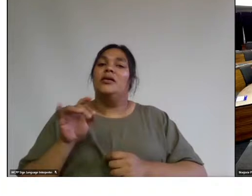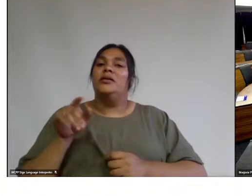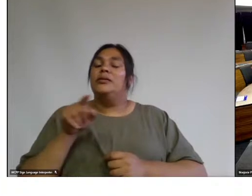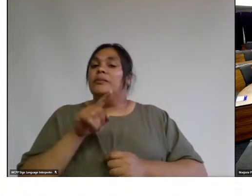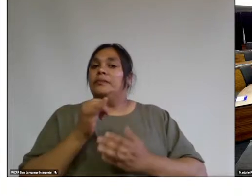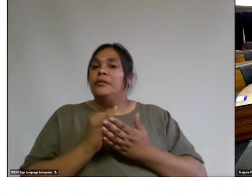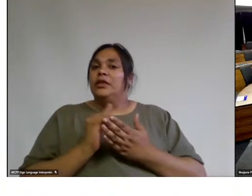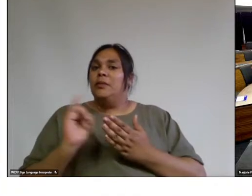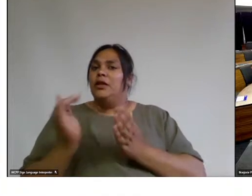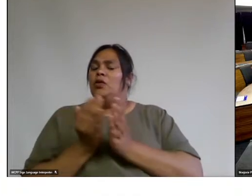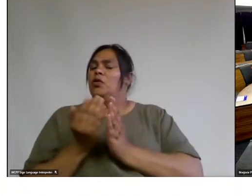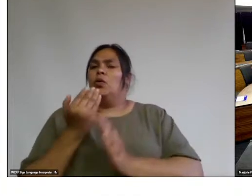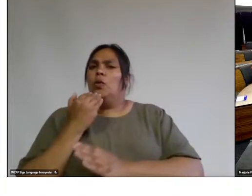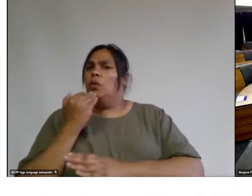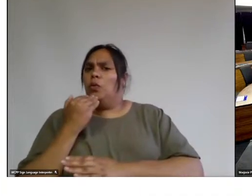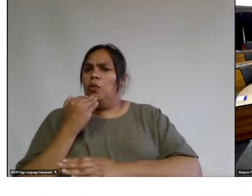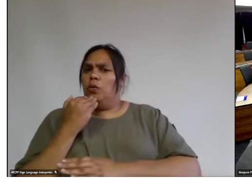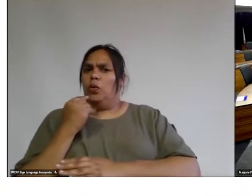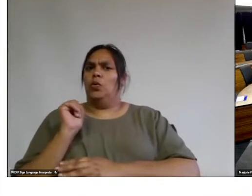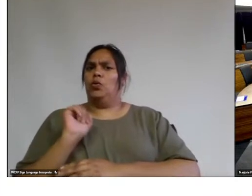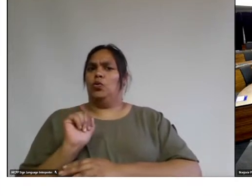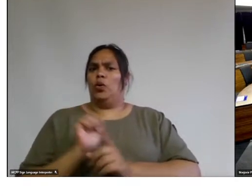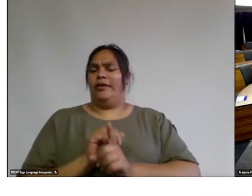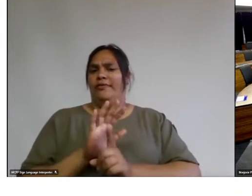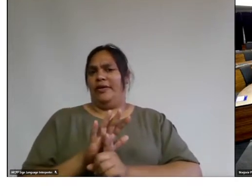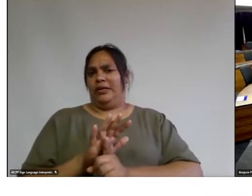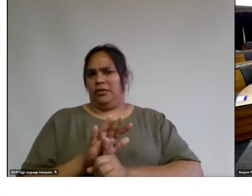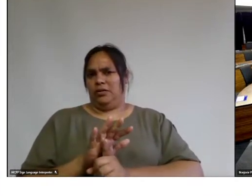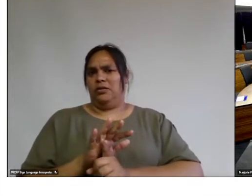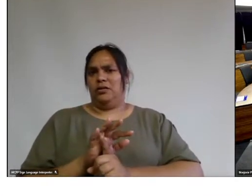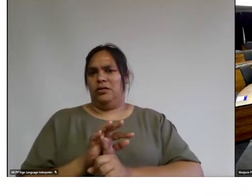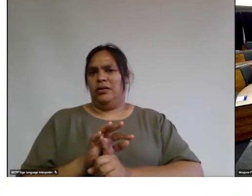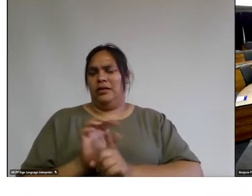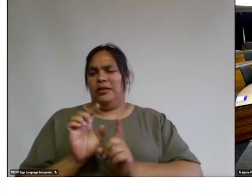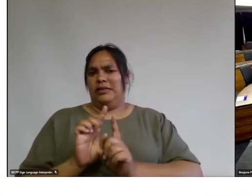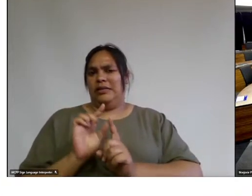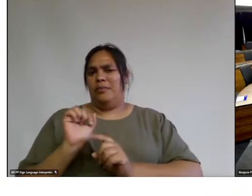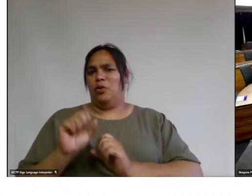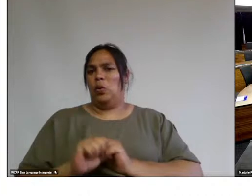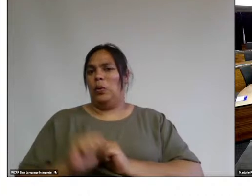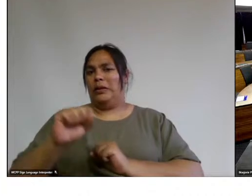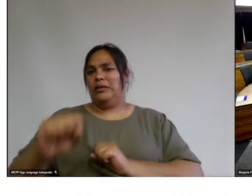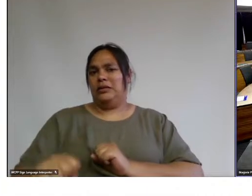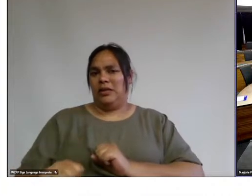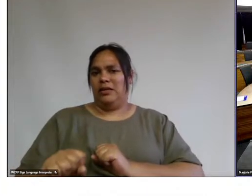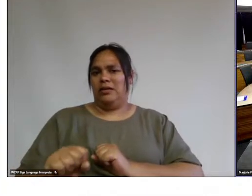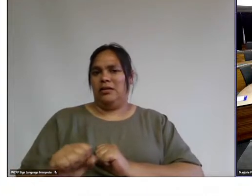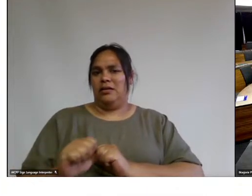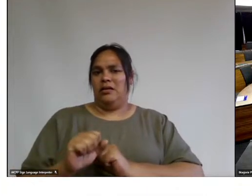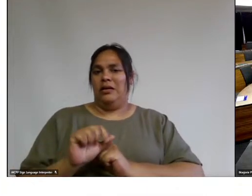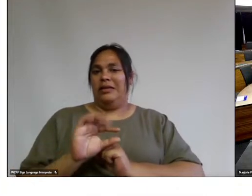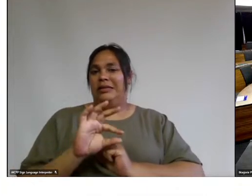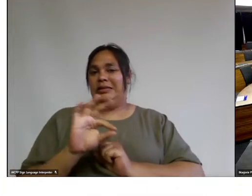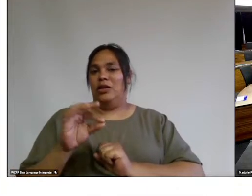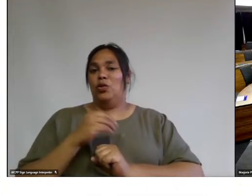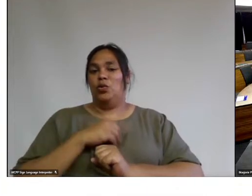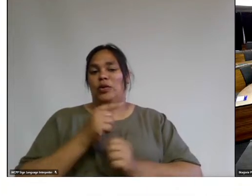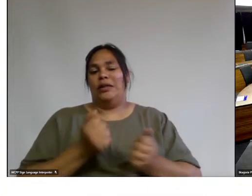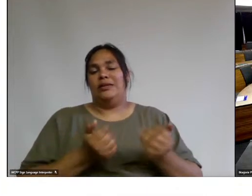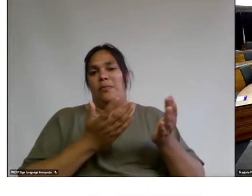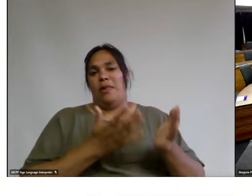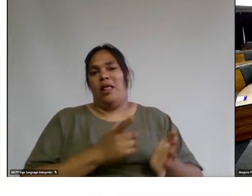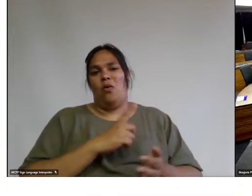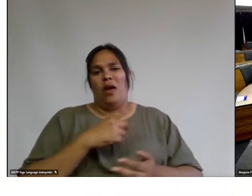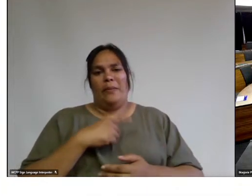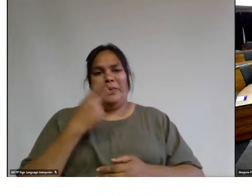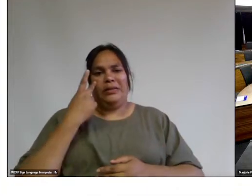independent schools that have been affected, and the extent of the delays to those suppliers, because I